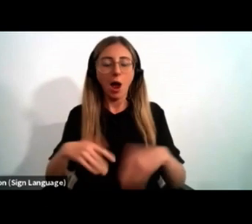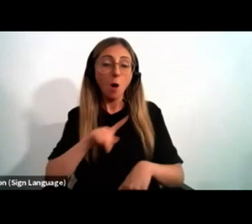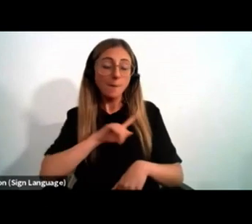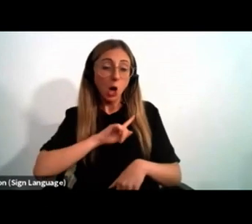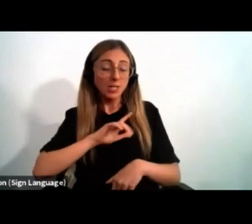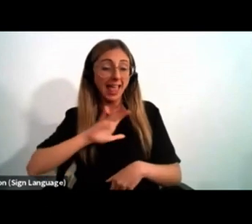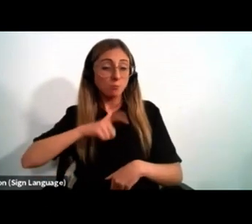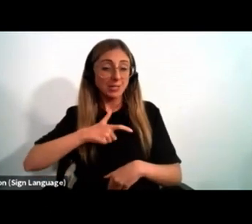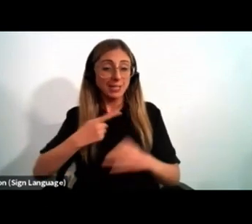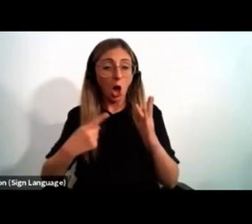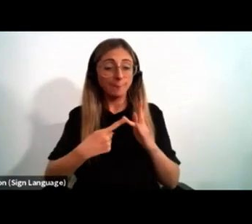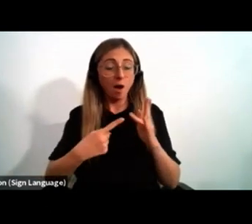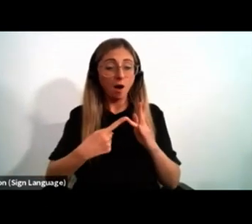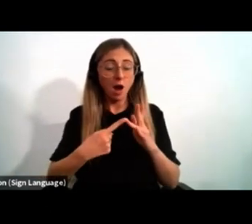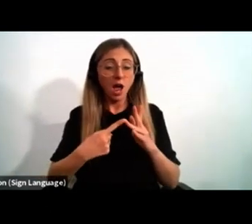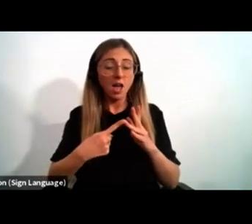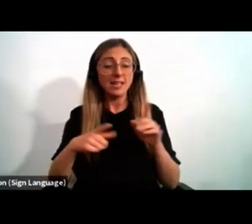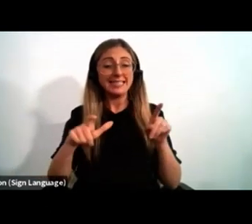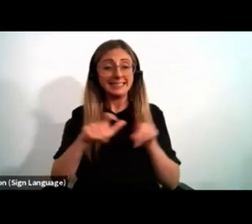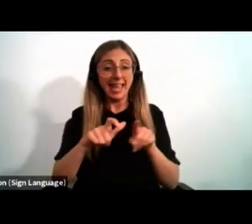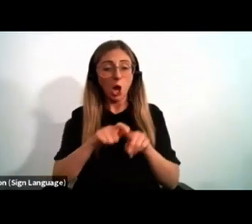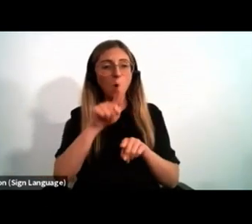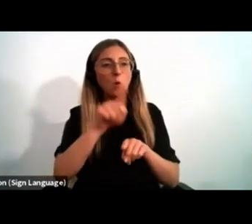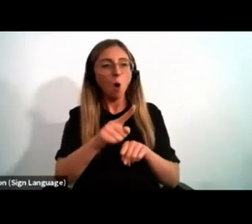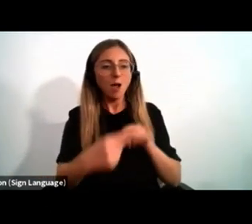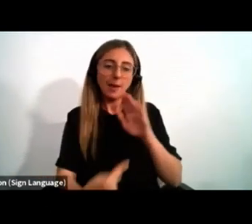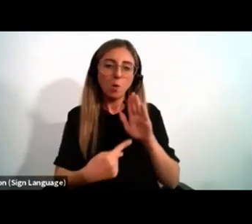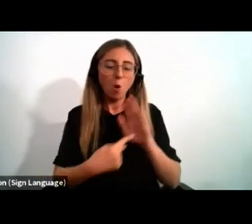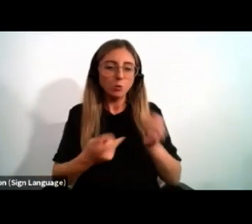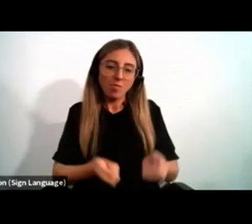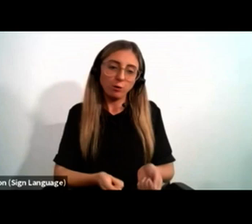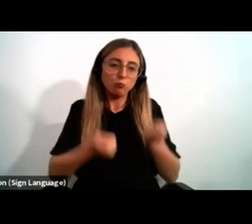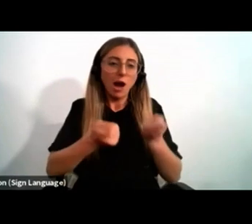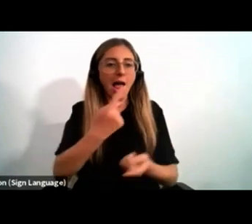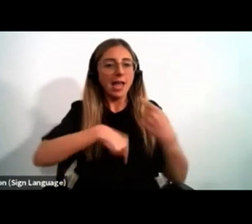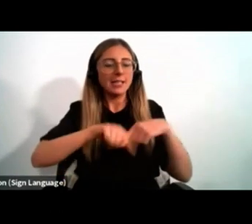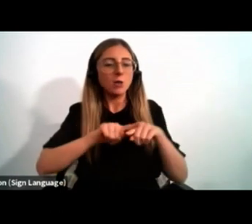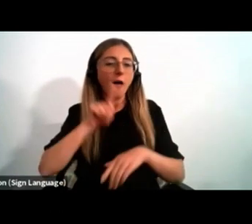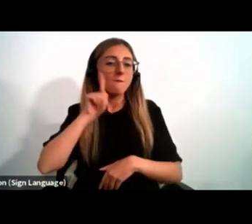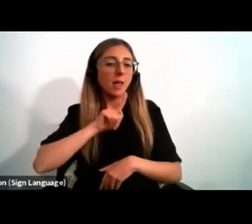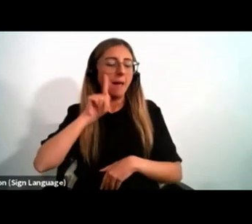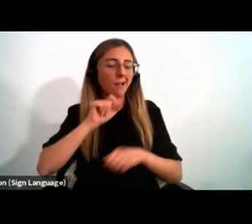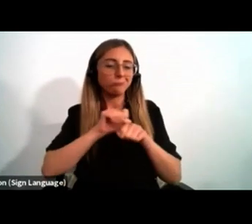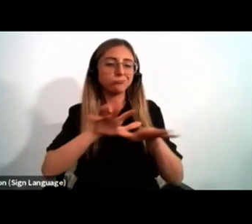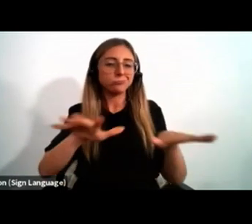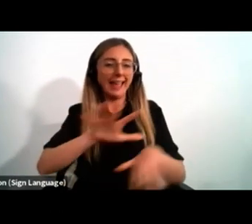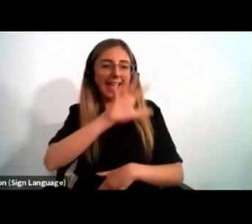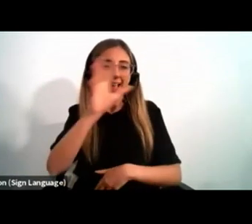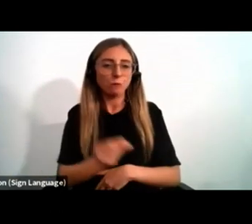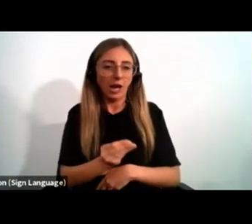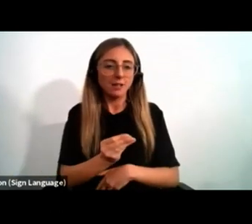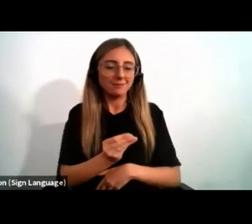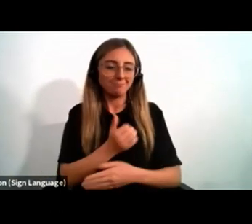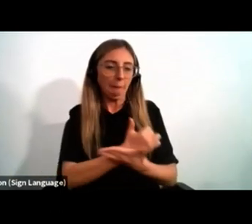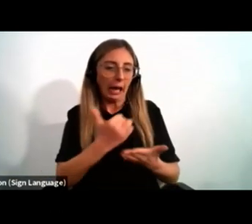Babacar Ndiaye was instrumental in the rise of women to leadership positions at the African Development